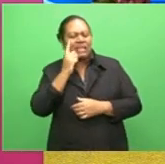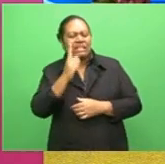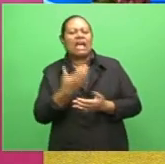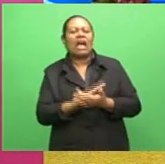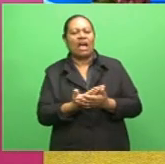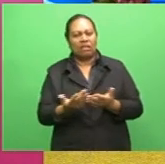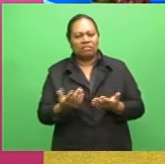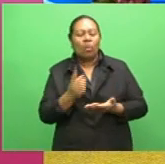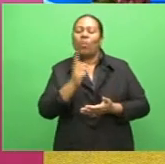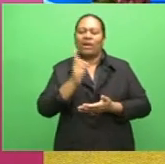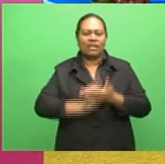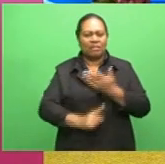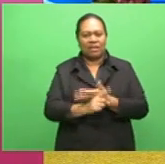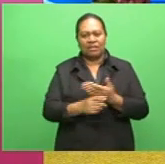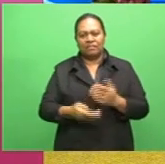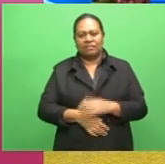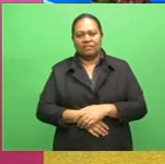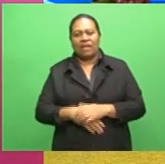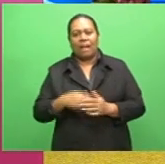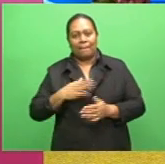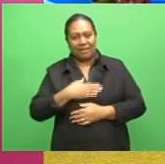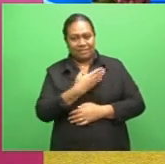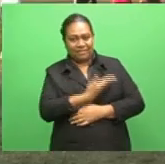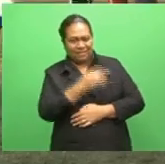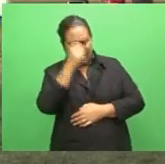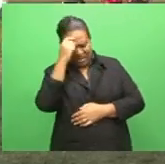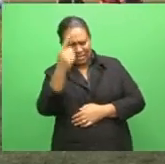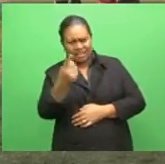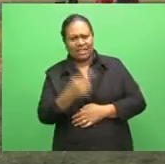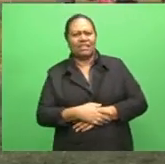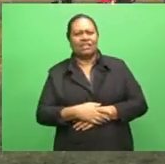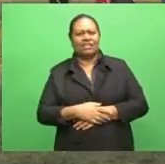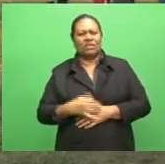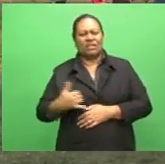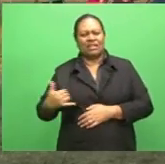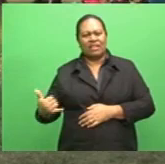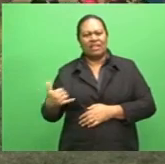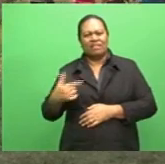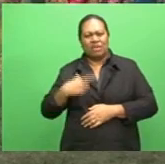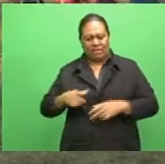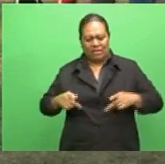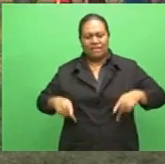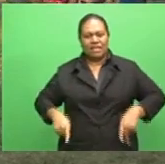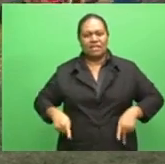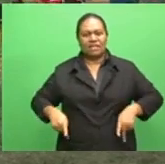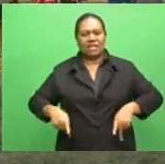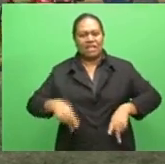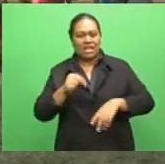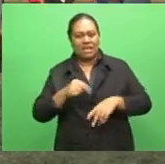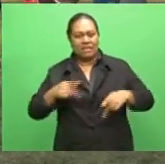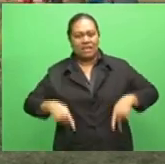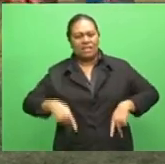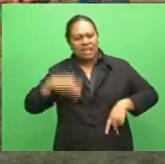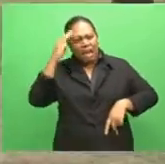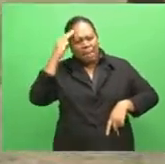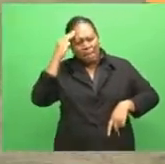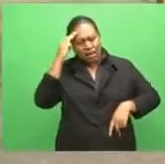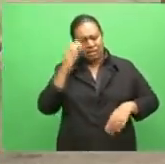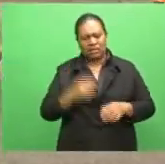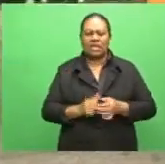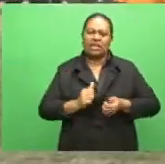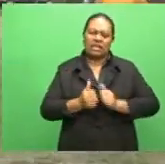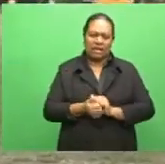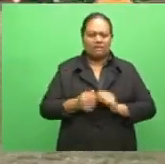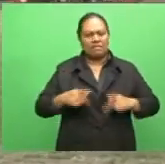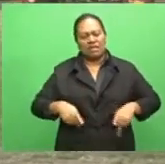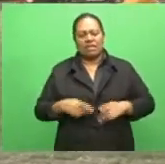because to me, my understanding, they lack fitness, physical fitness, mental fitness, and game fitness as well. The 4 will